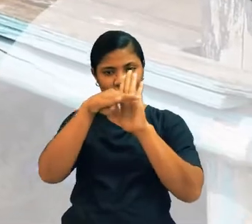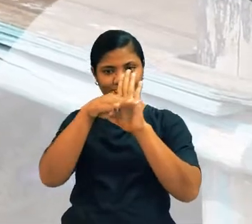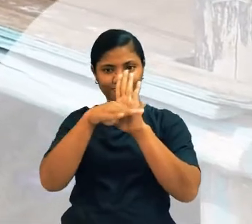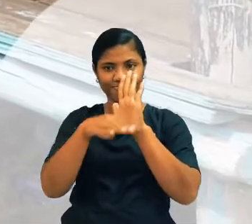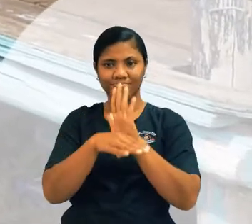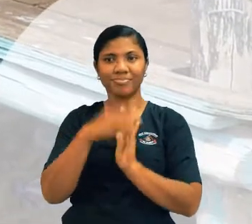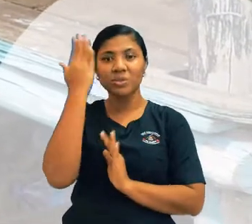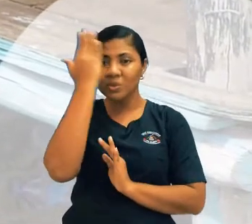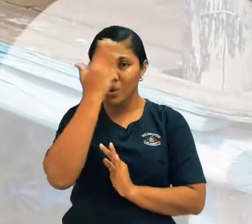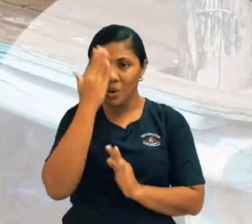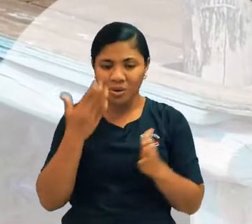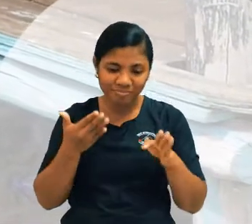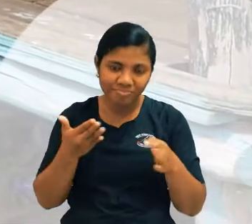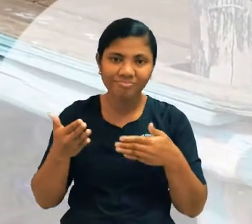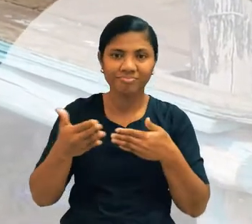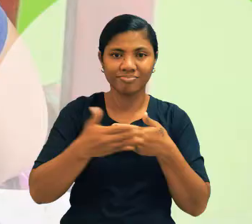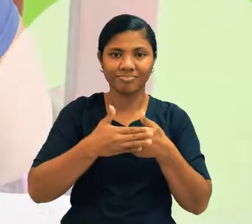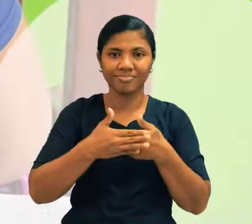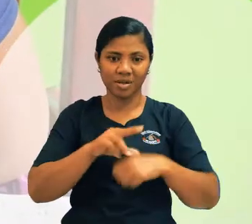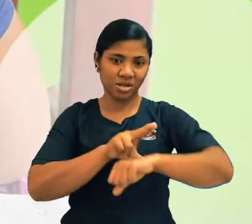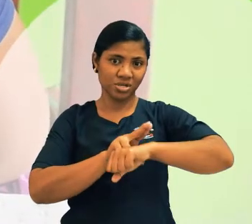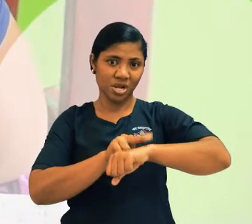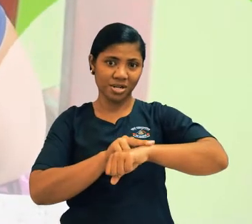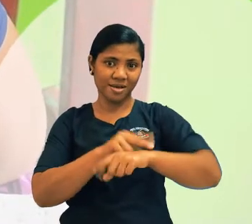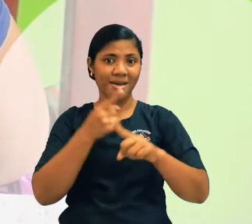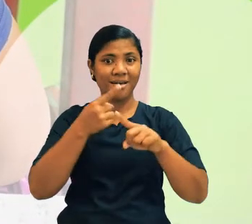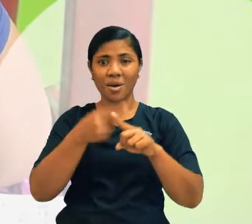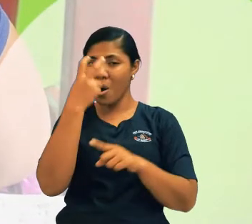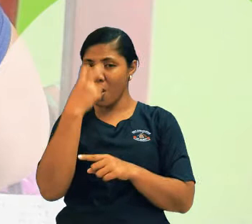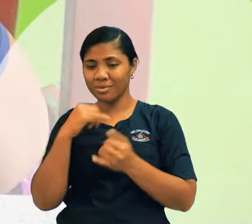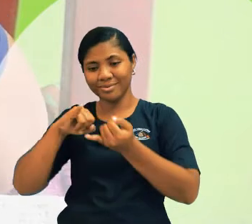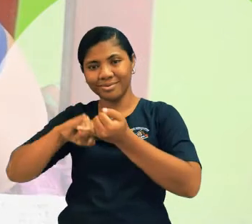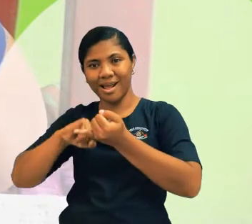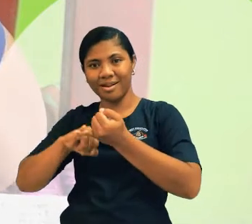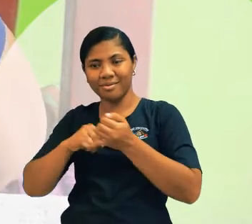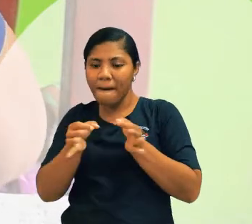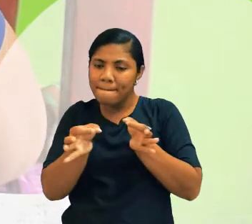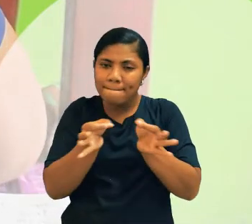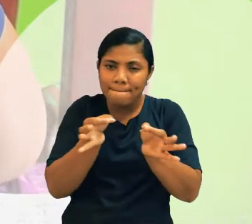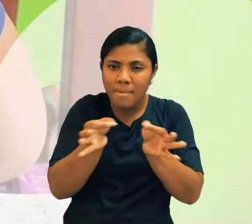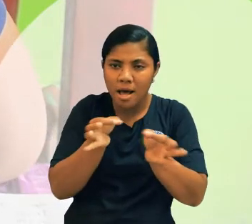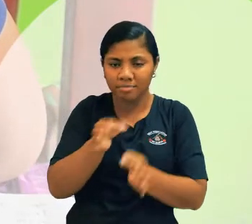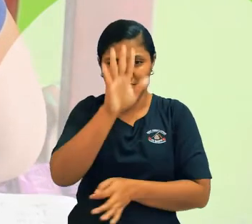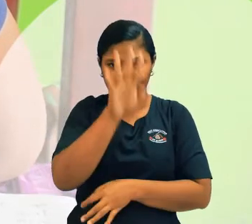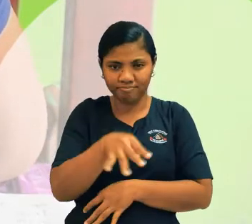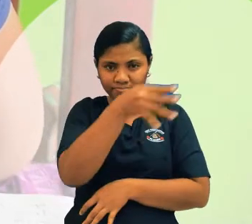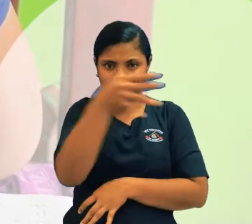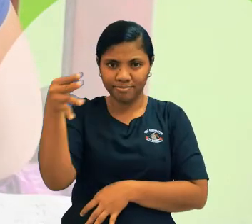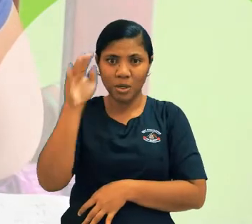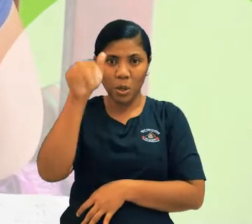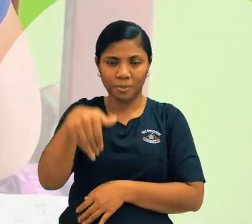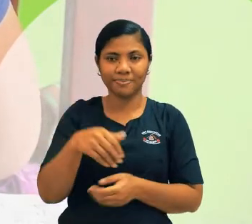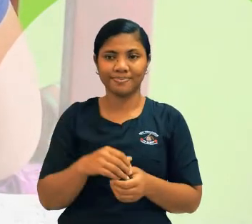the family to migrate to New Zealand, but for the time that they are here in Samoa, it falls to Simi to continue the role of both